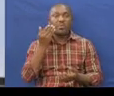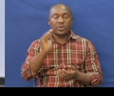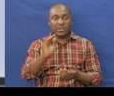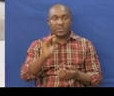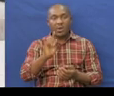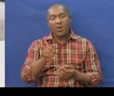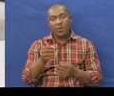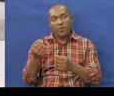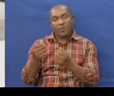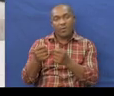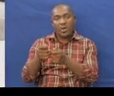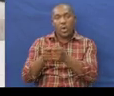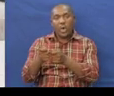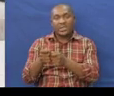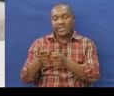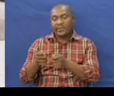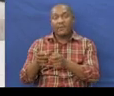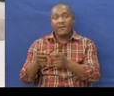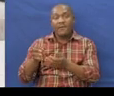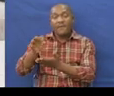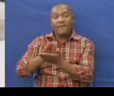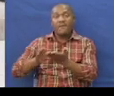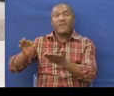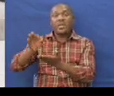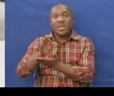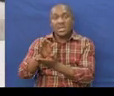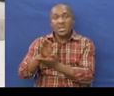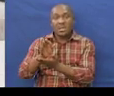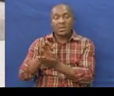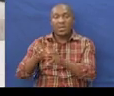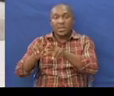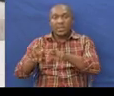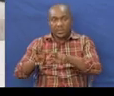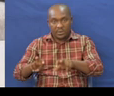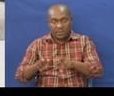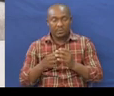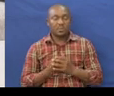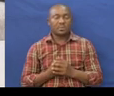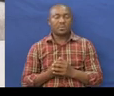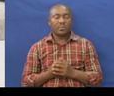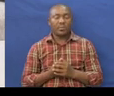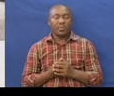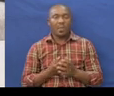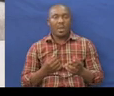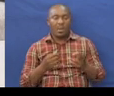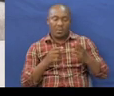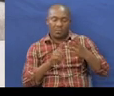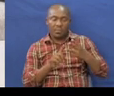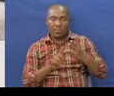the field research. But in field research, we say it shows the scientific approach to